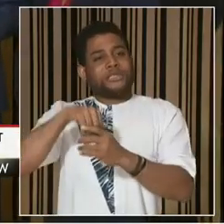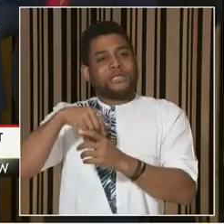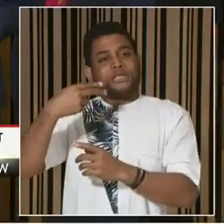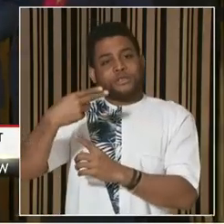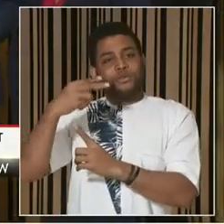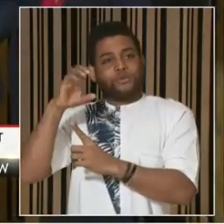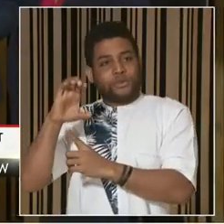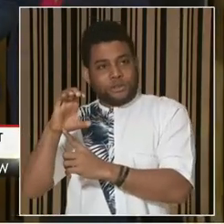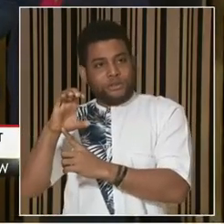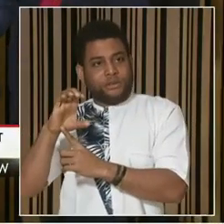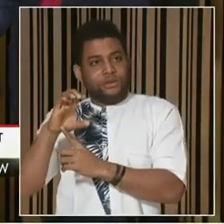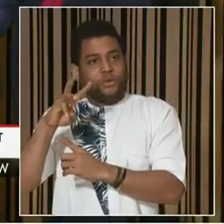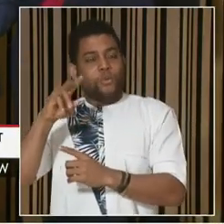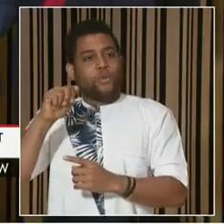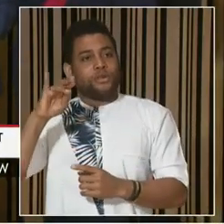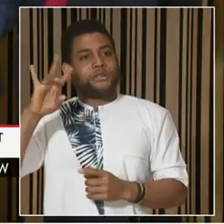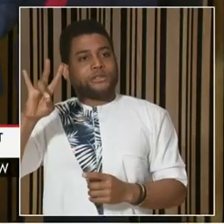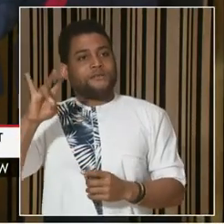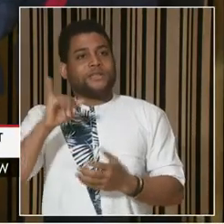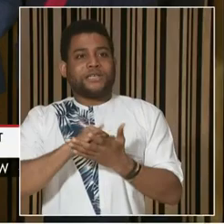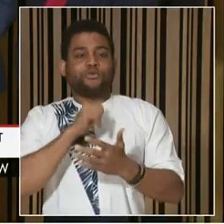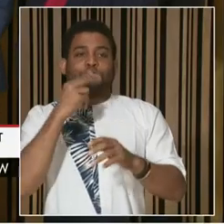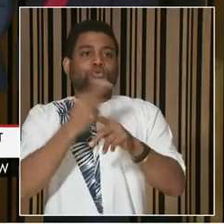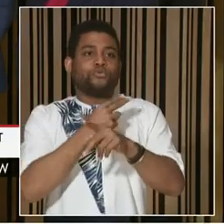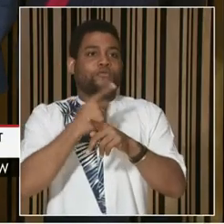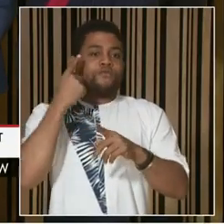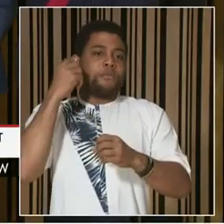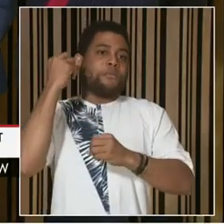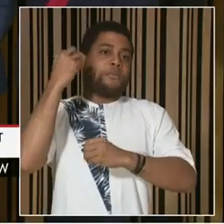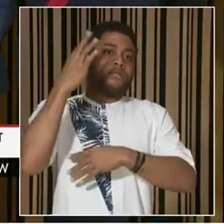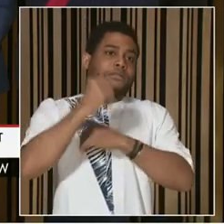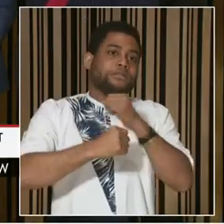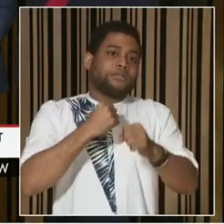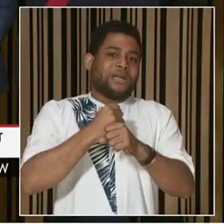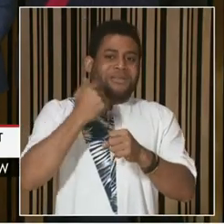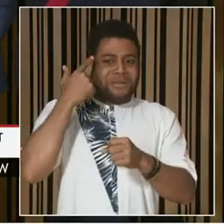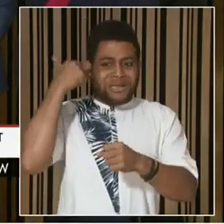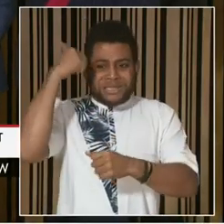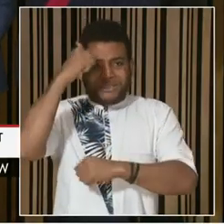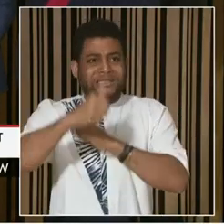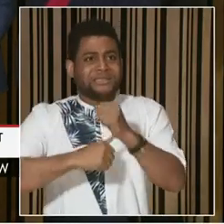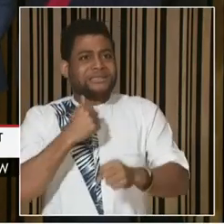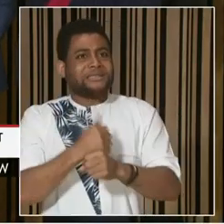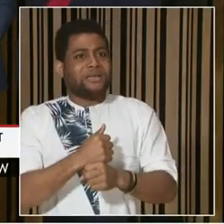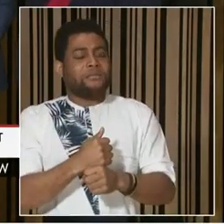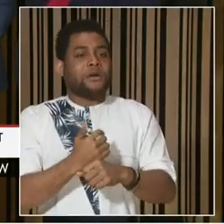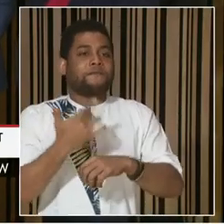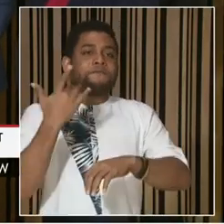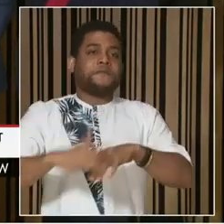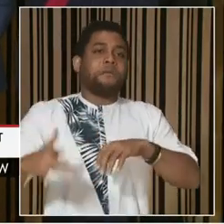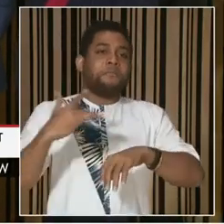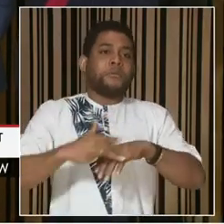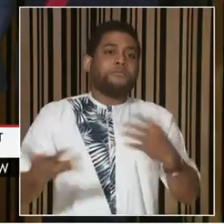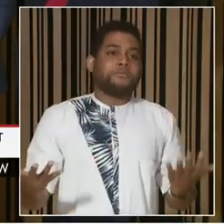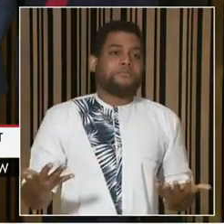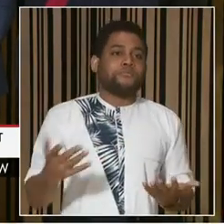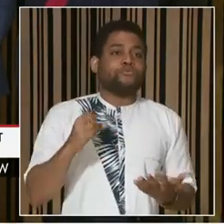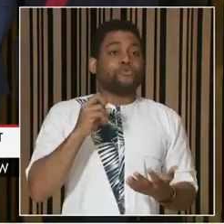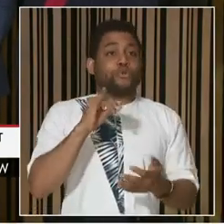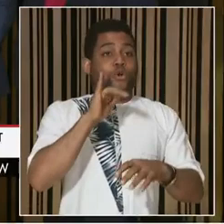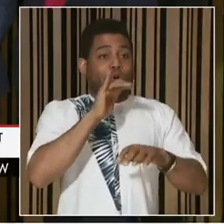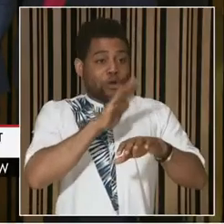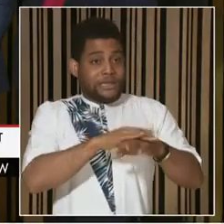has been unused, I don't know, maybe 10 years or so. And it is on the site of the